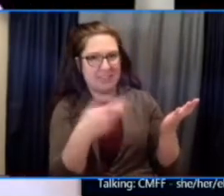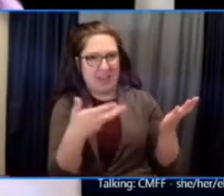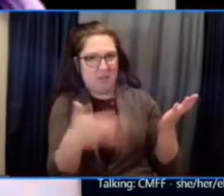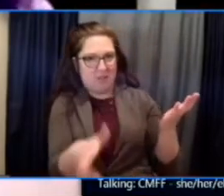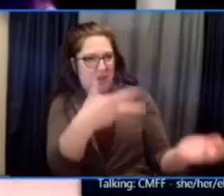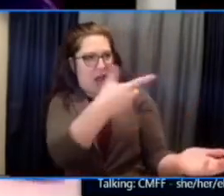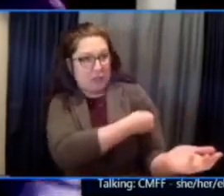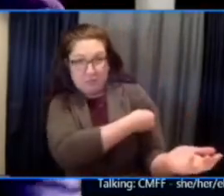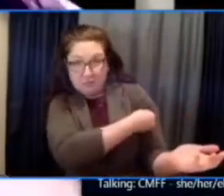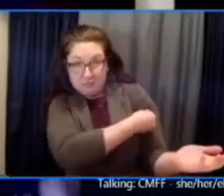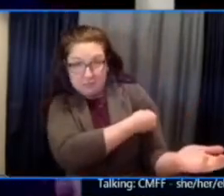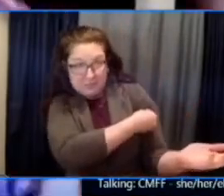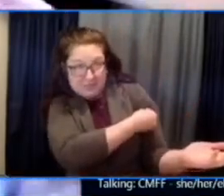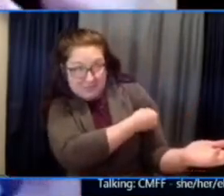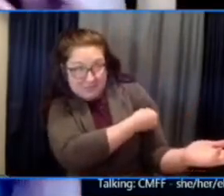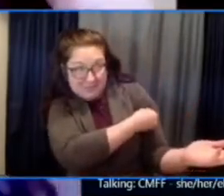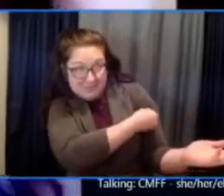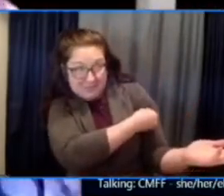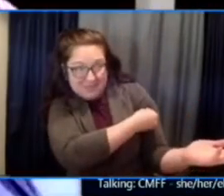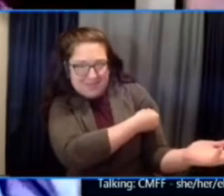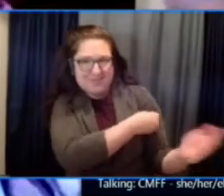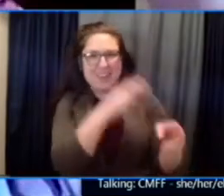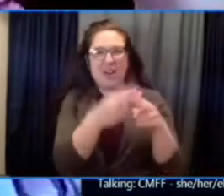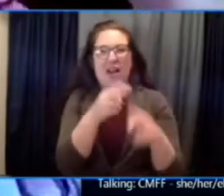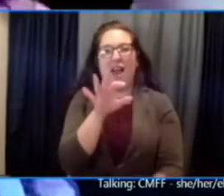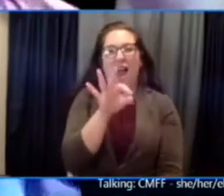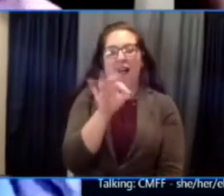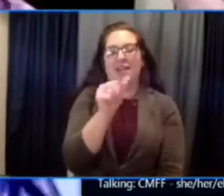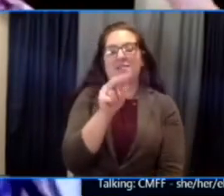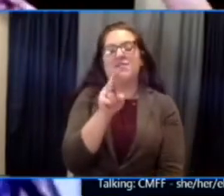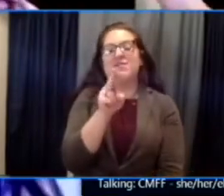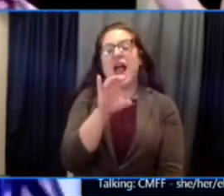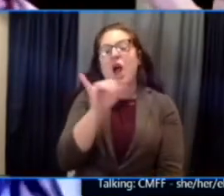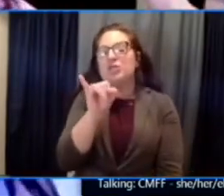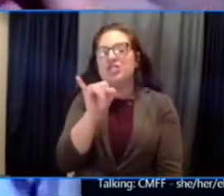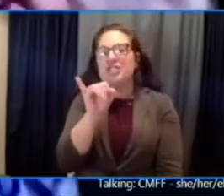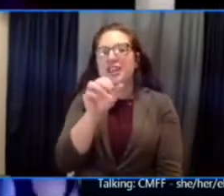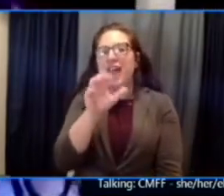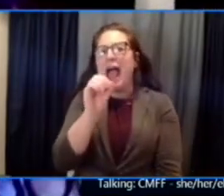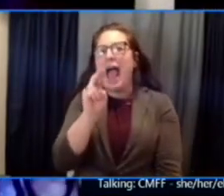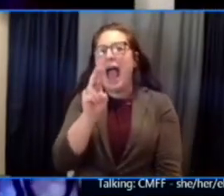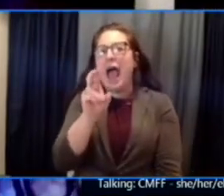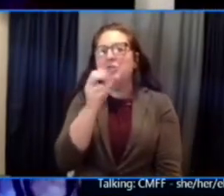share a very quick fun fact. Today's attendees collectively represent